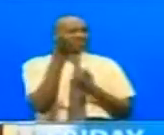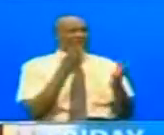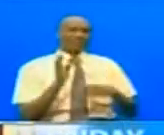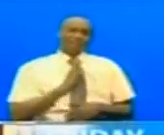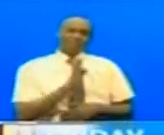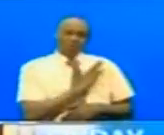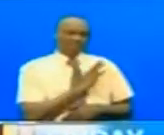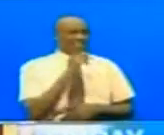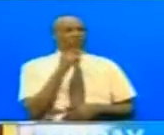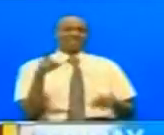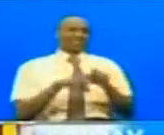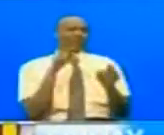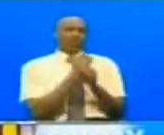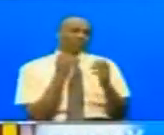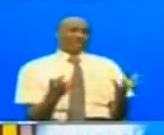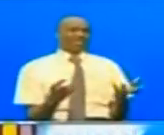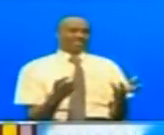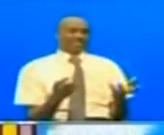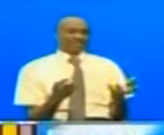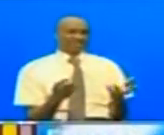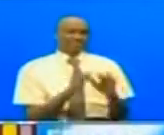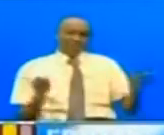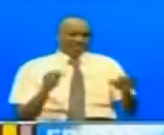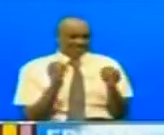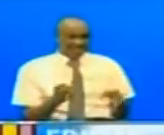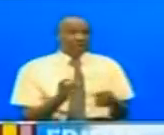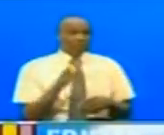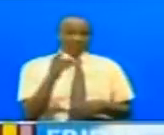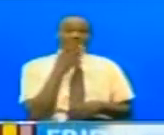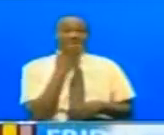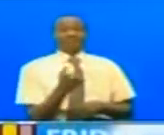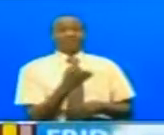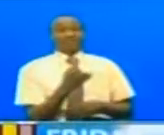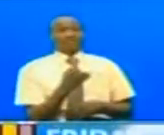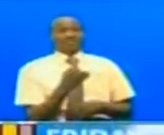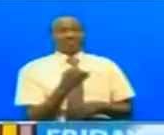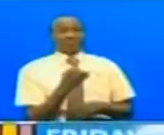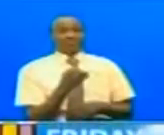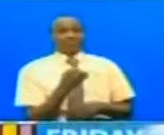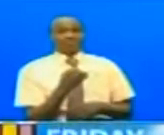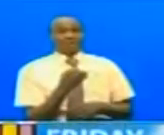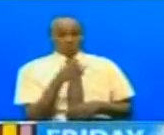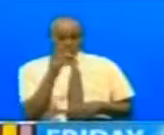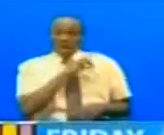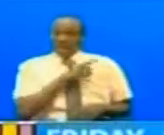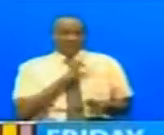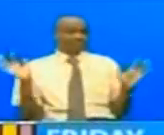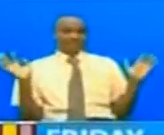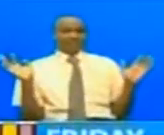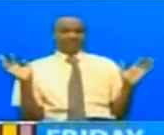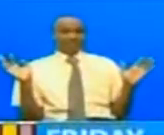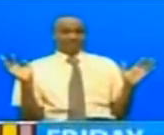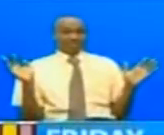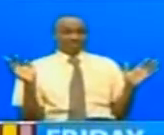It's like you are volunteering yourself, mm-hmm. because you don't even earn salary. You earn an allowance. Mm-hmm. So I